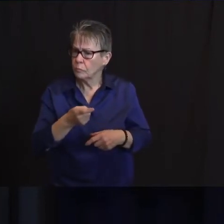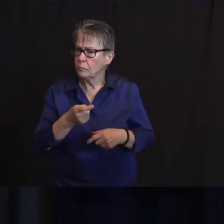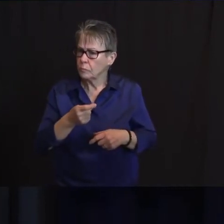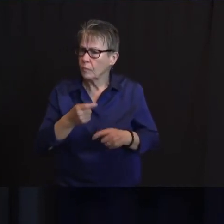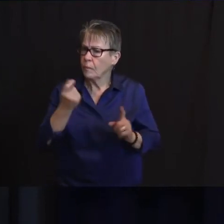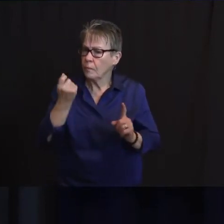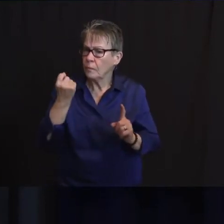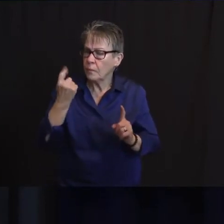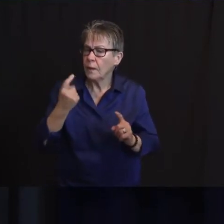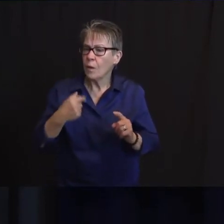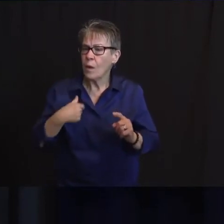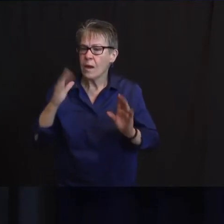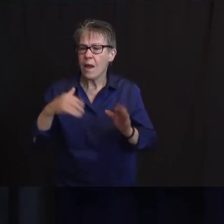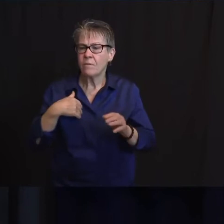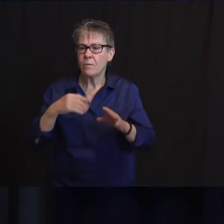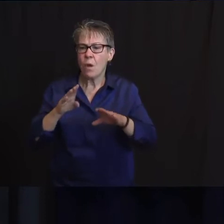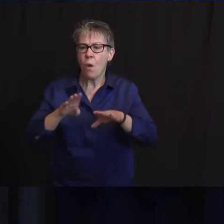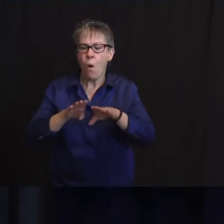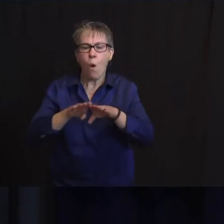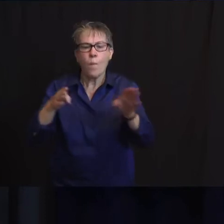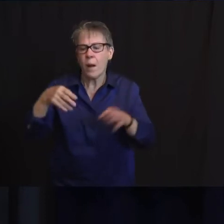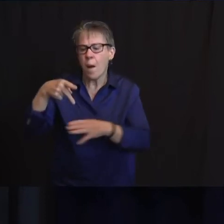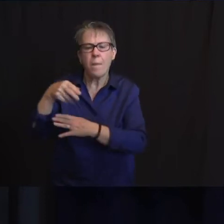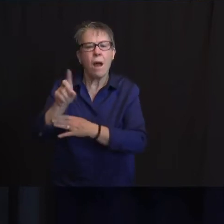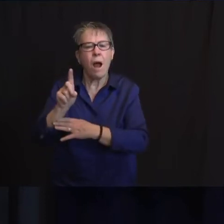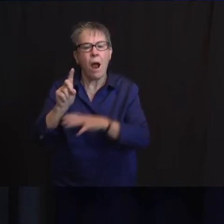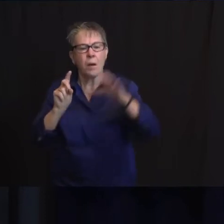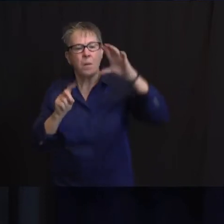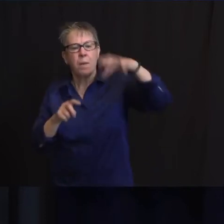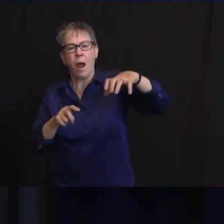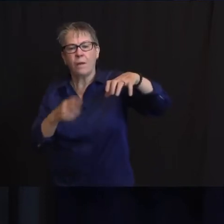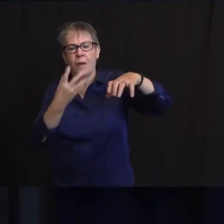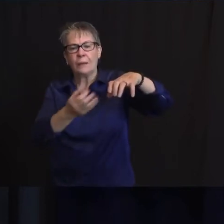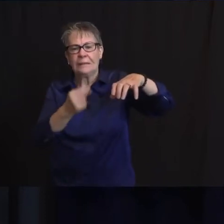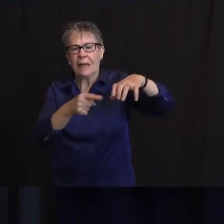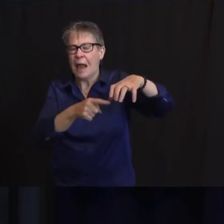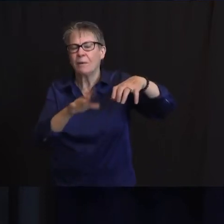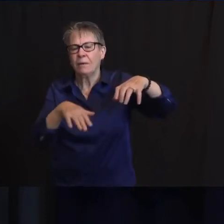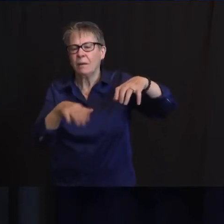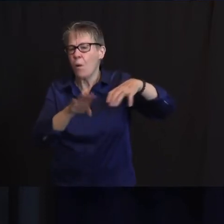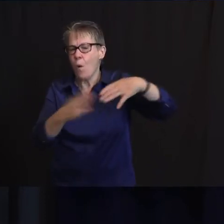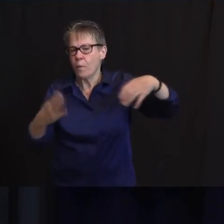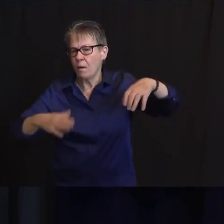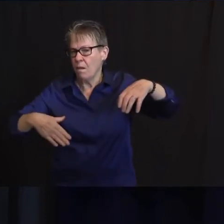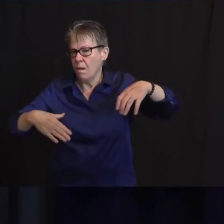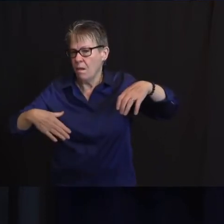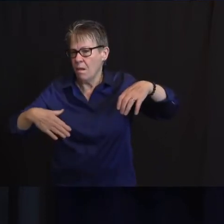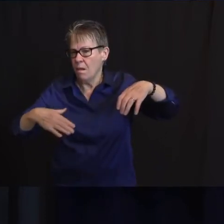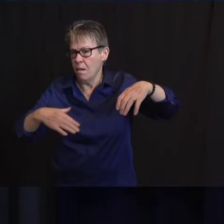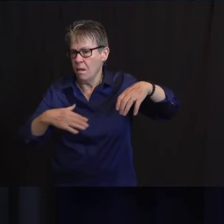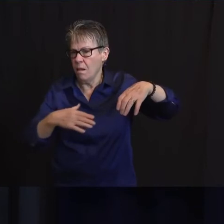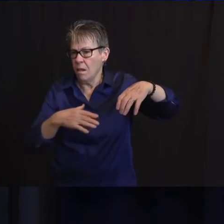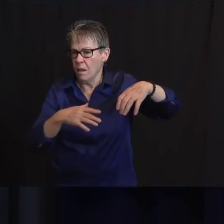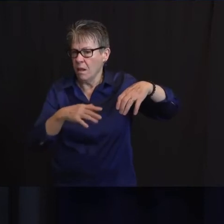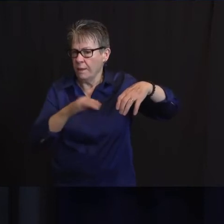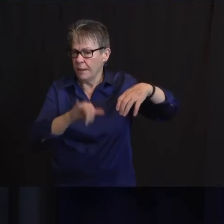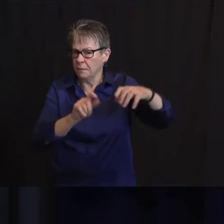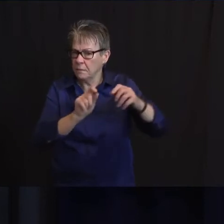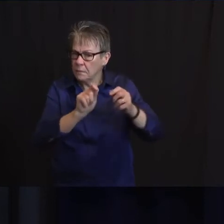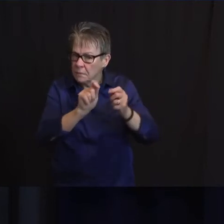one, but right now it's closed so that we can get as many individuals who are in our group homes through, and there are a lot of